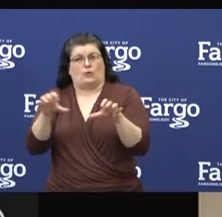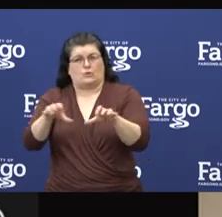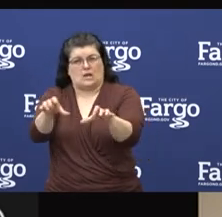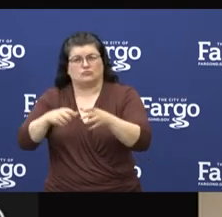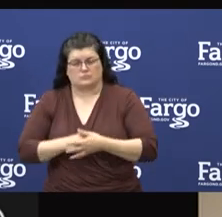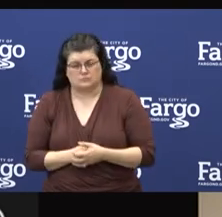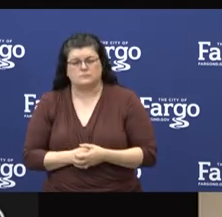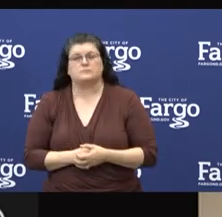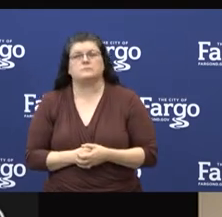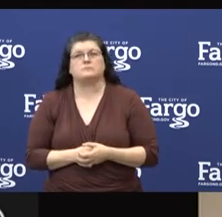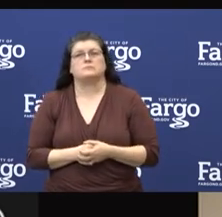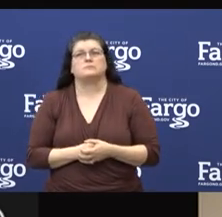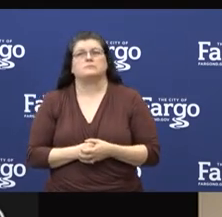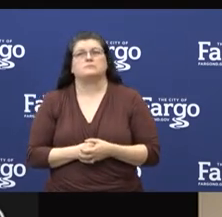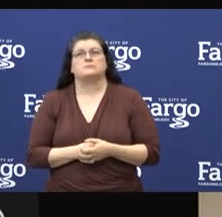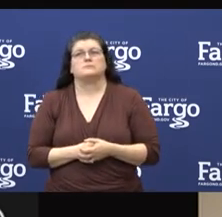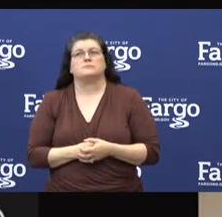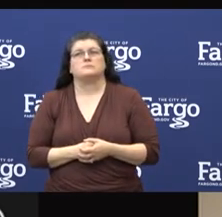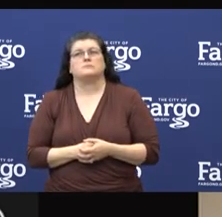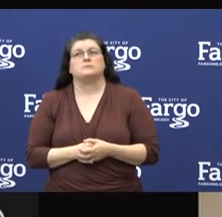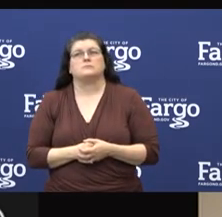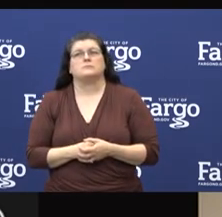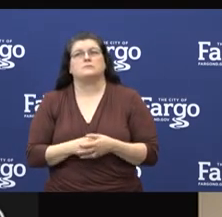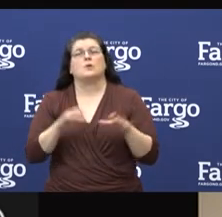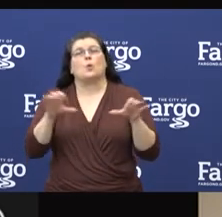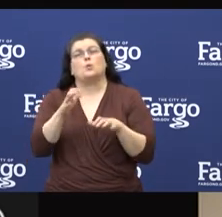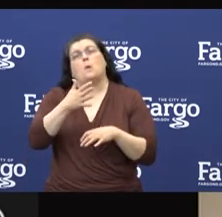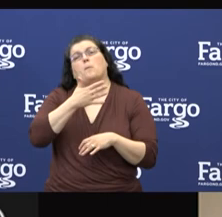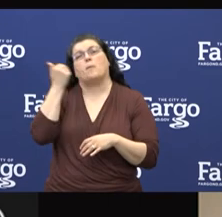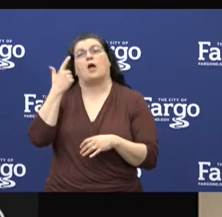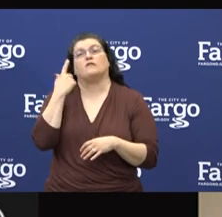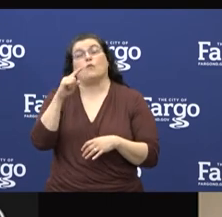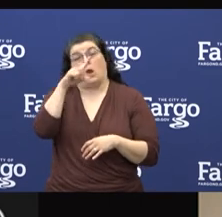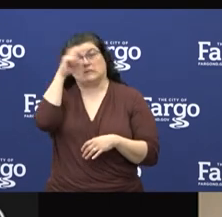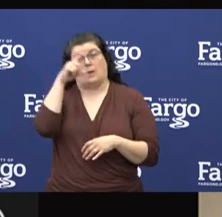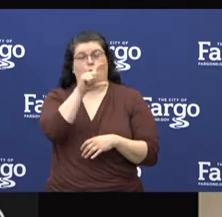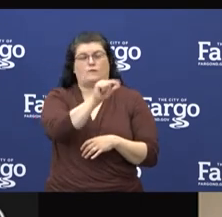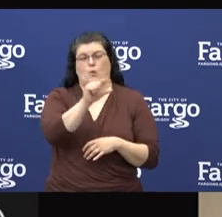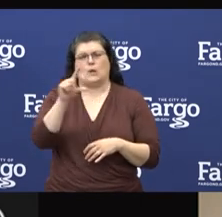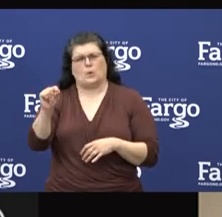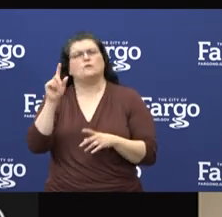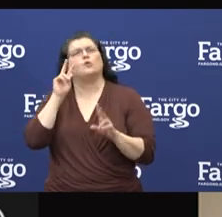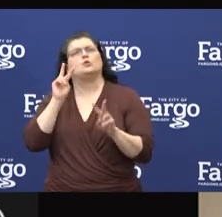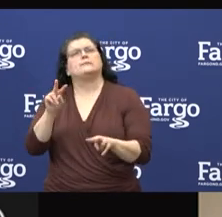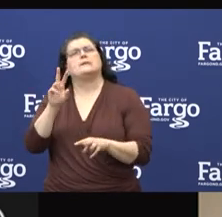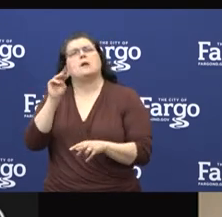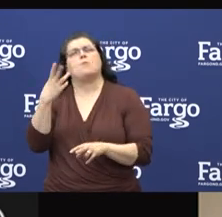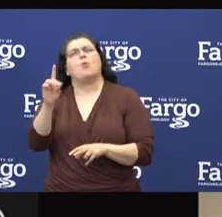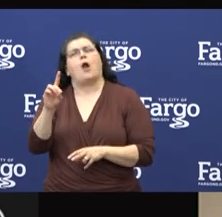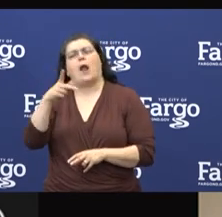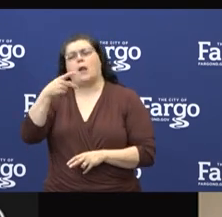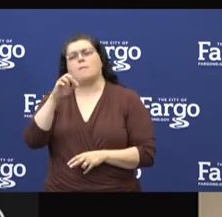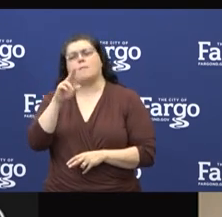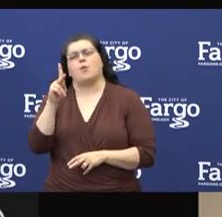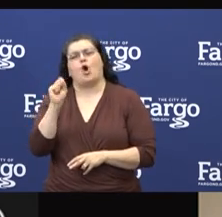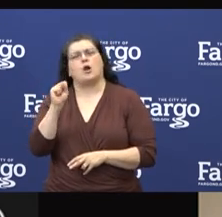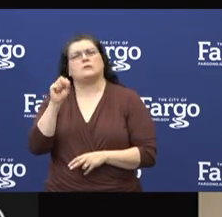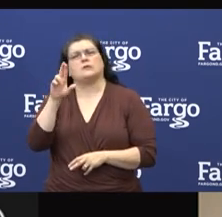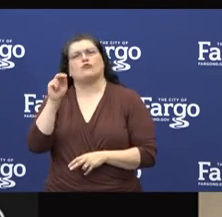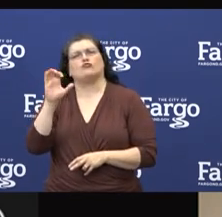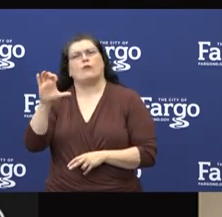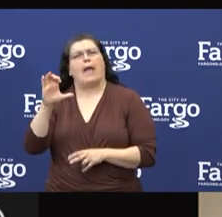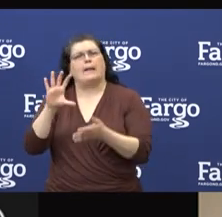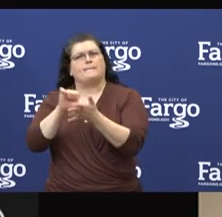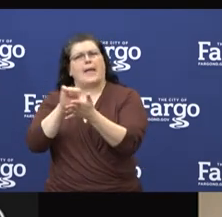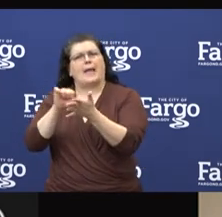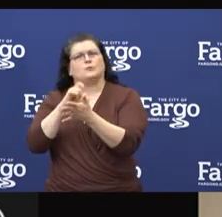best of the 2020 summer. Check the Parks and Recreation page of our website as new activities will be